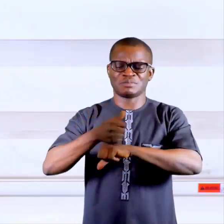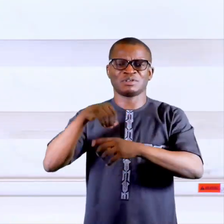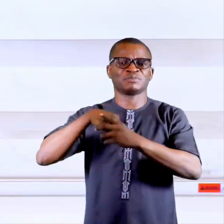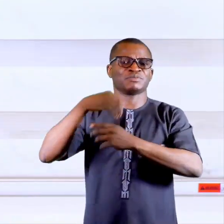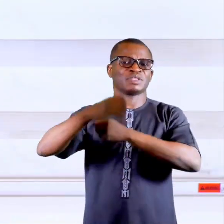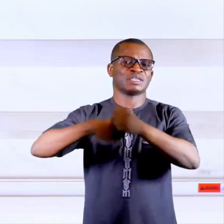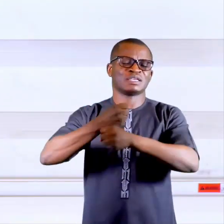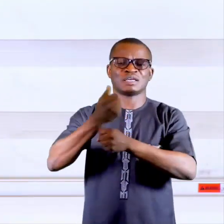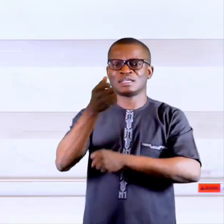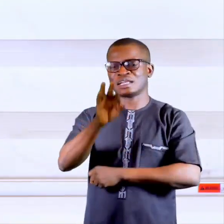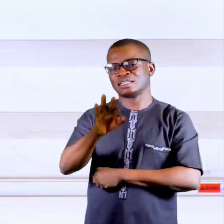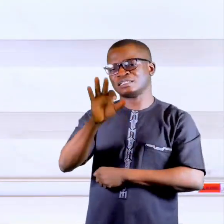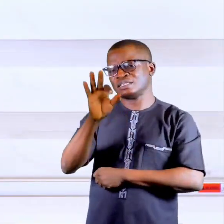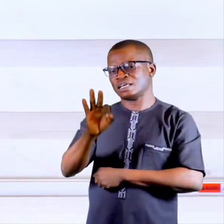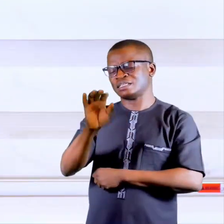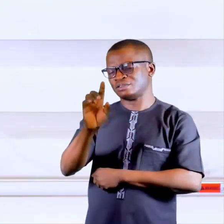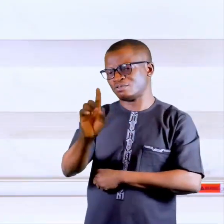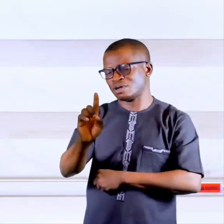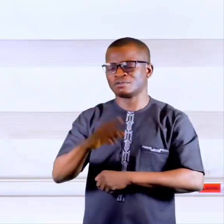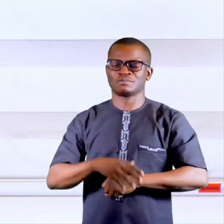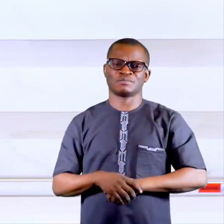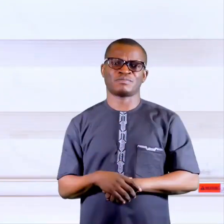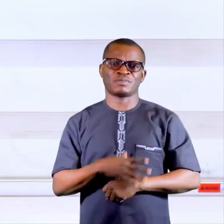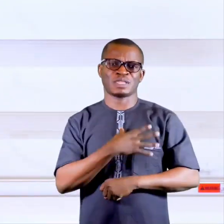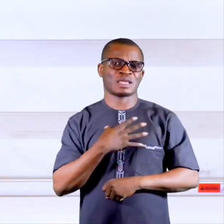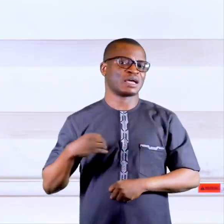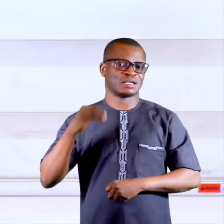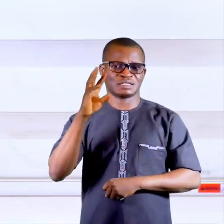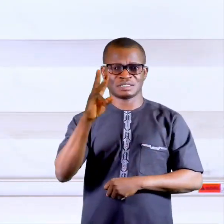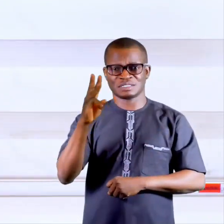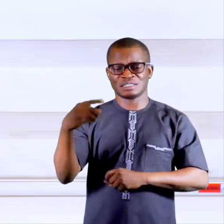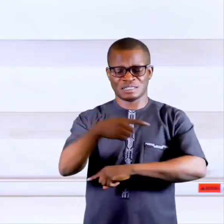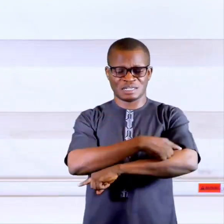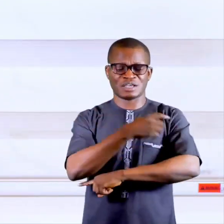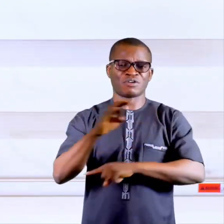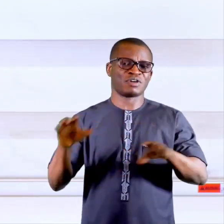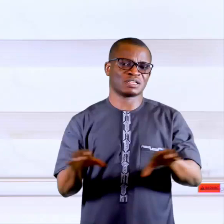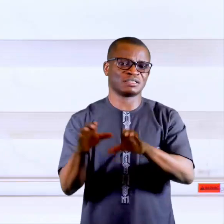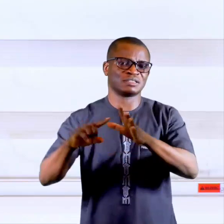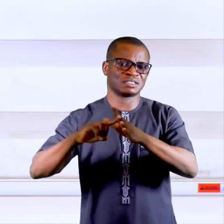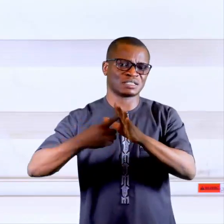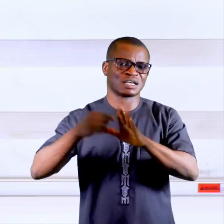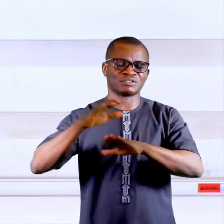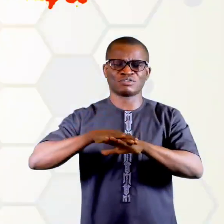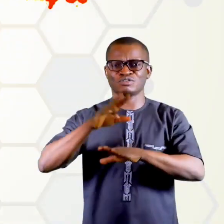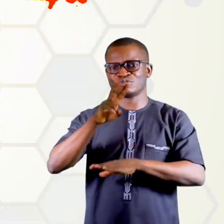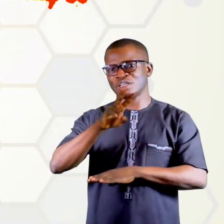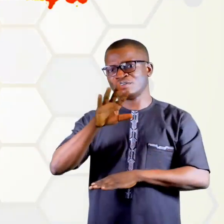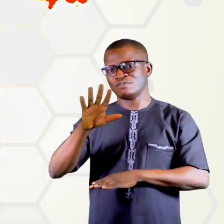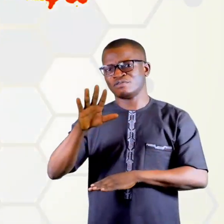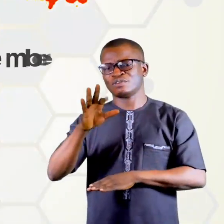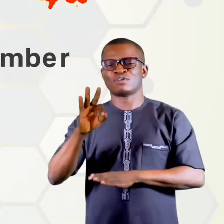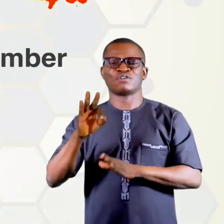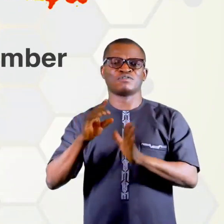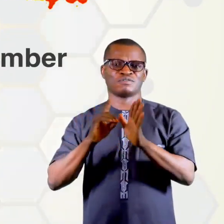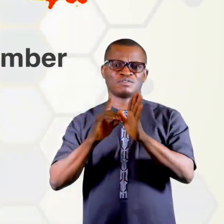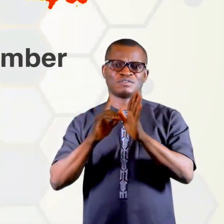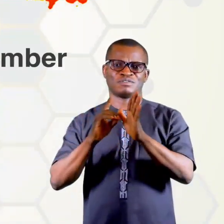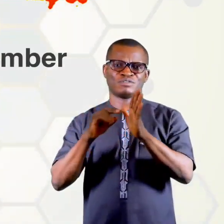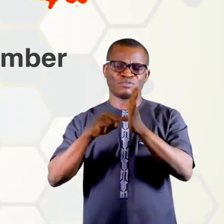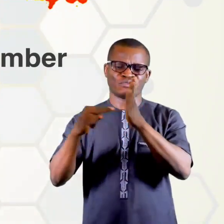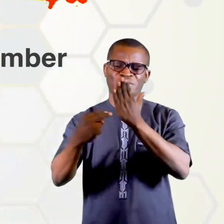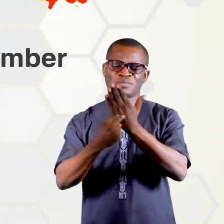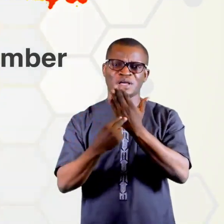year 1991, and the 16 days of activism starts on the 25th of November